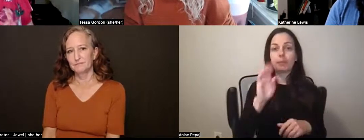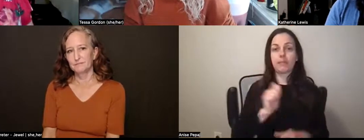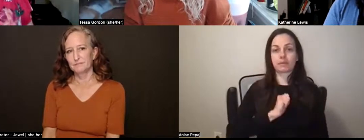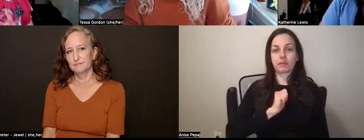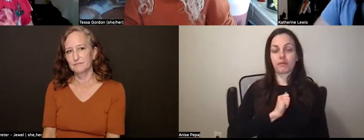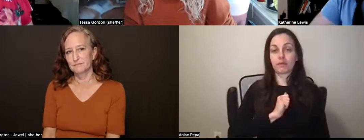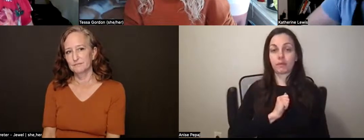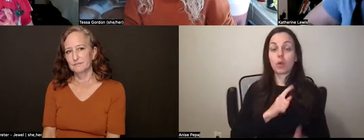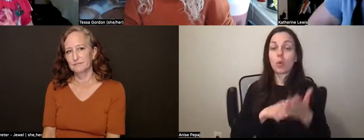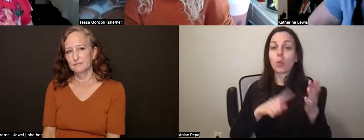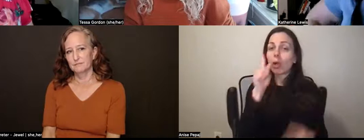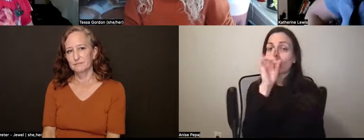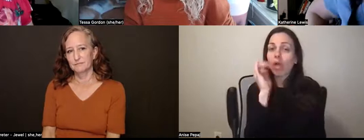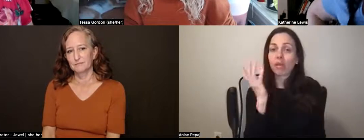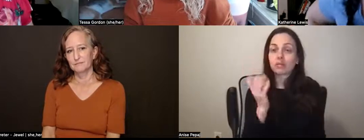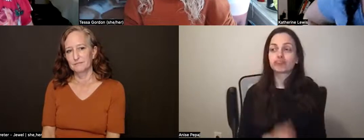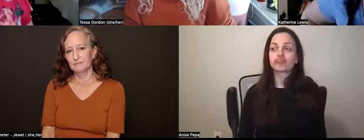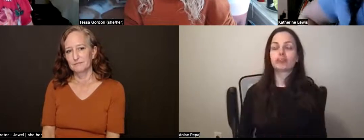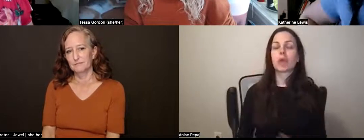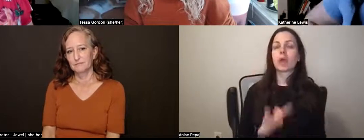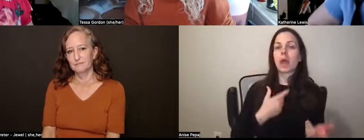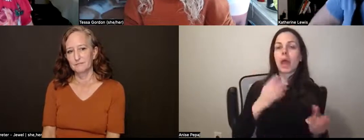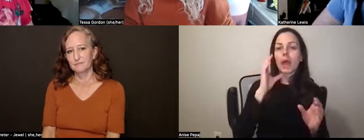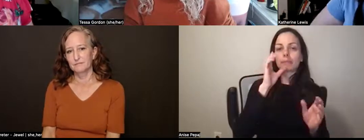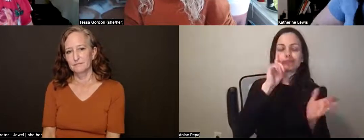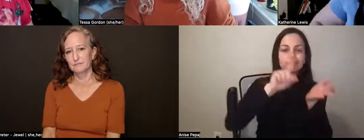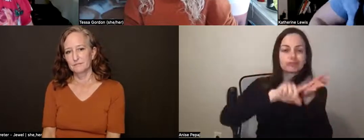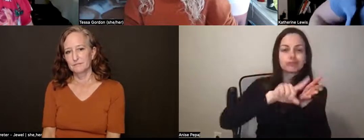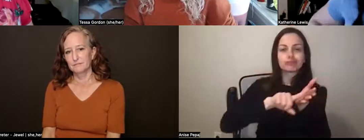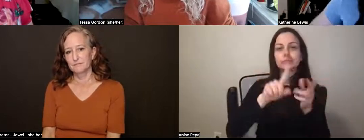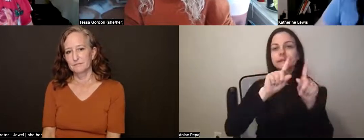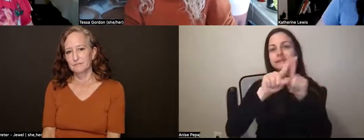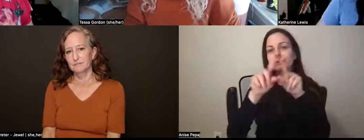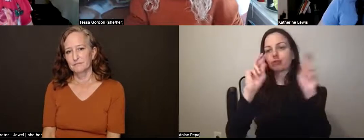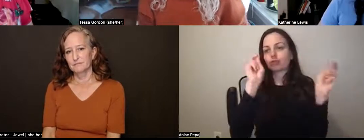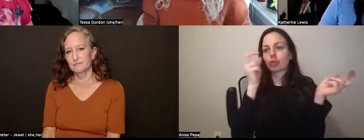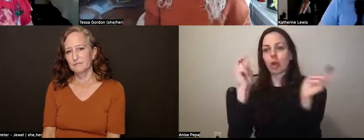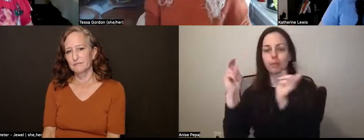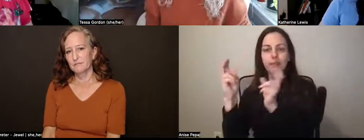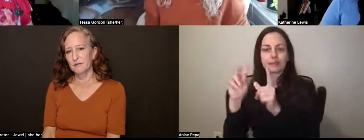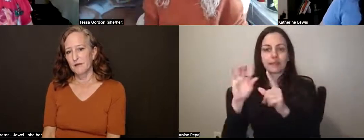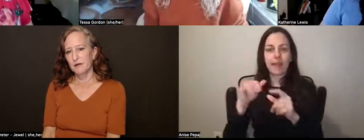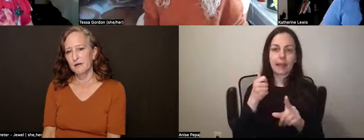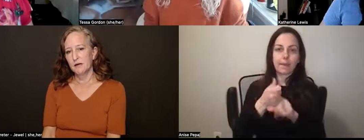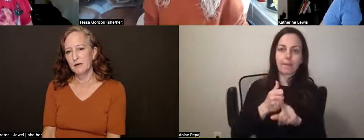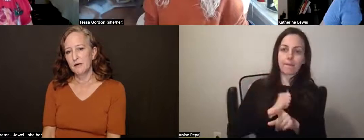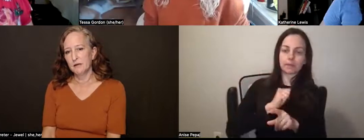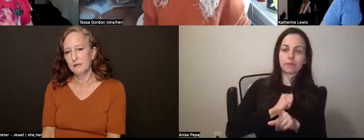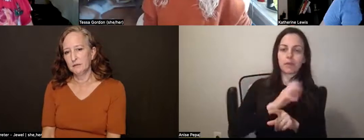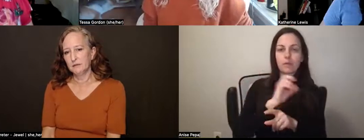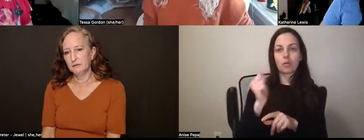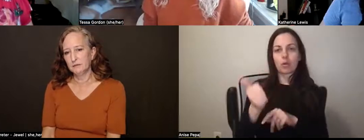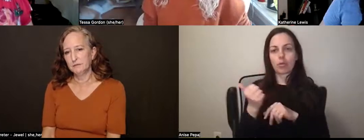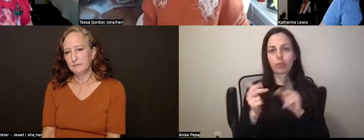is exploring, as I said before, the different topics that affect myself and other people who